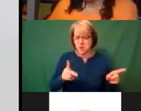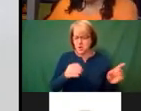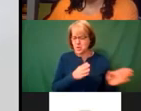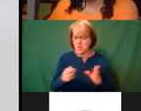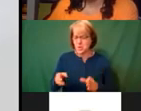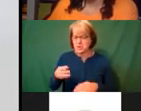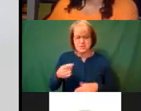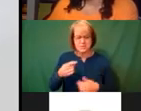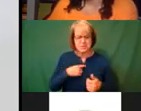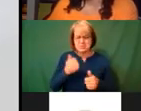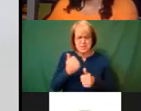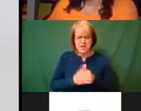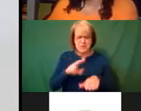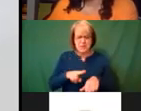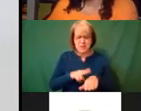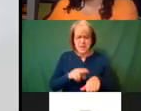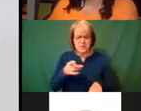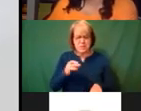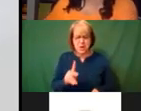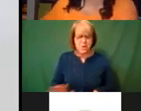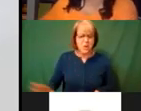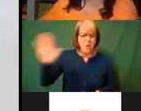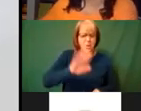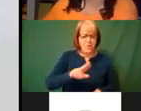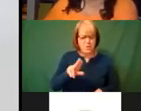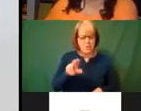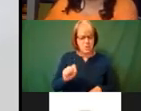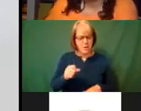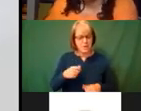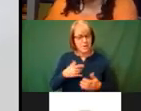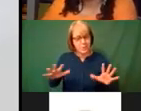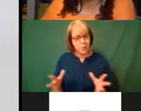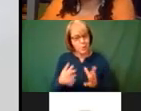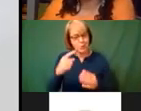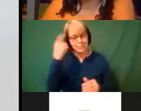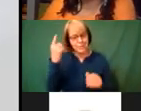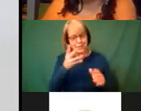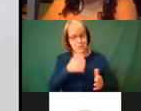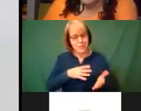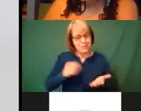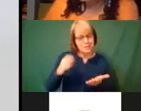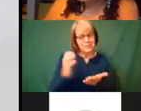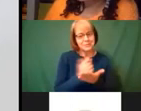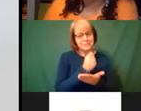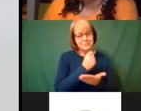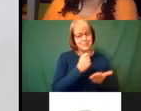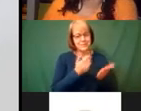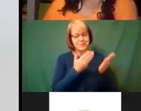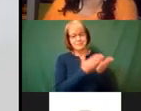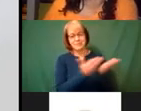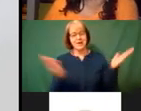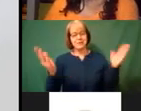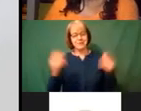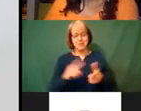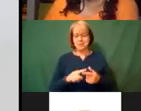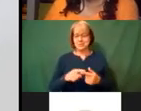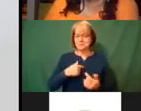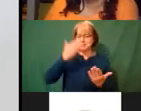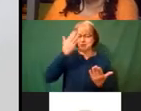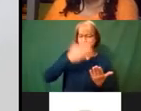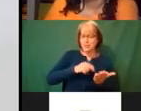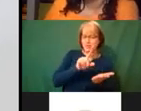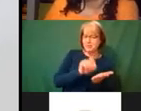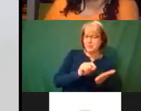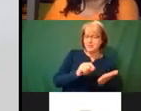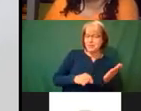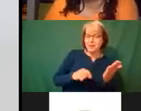park in the country, inspired thousands of more to take a step into the great outdoors. I was on the cover of Outside Magazine. I starred in a Christmas commercial for